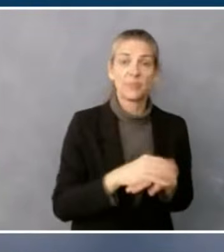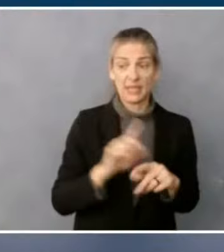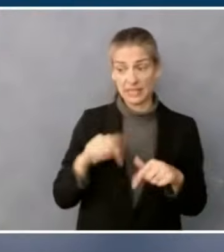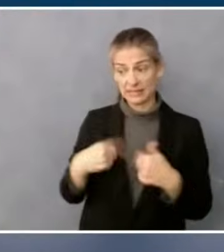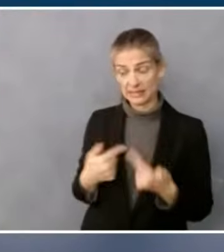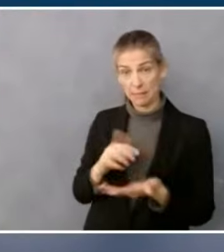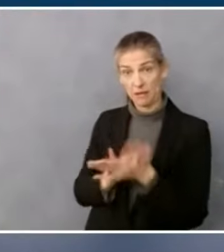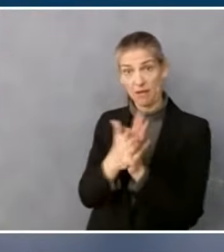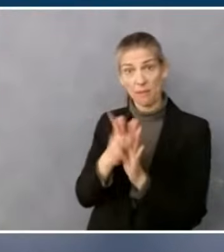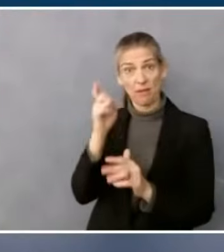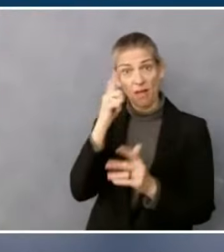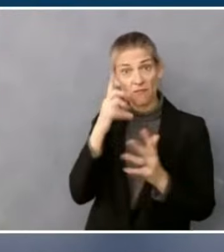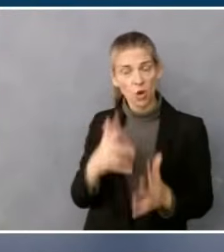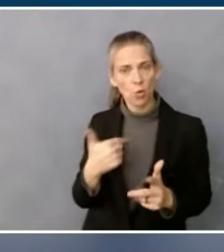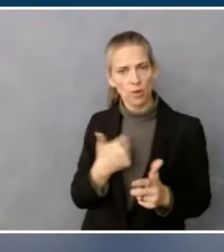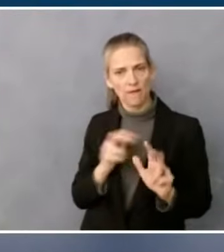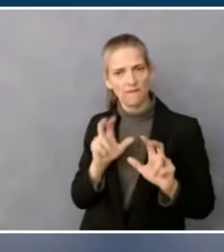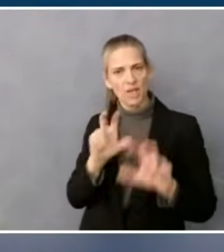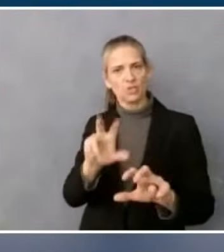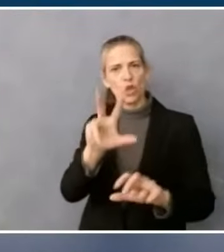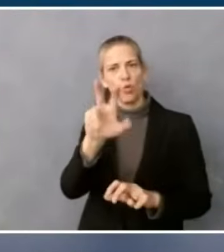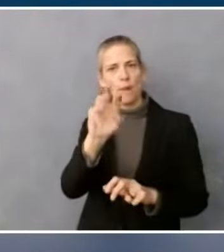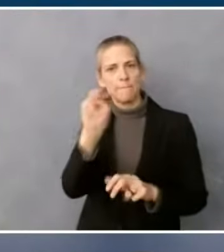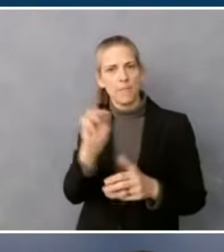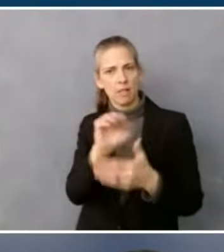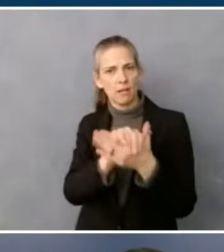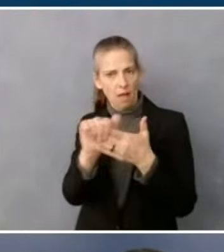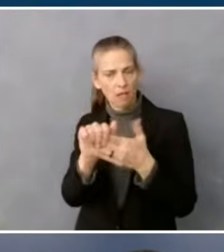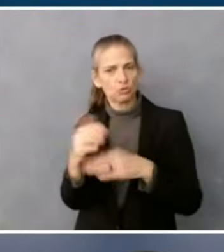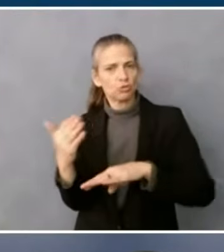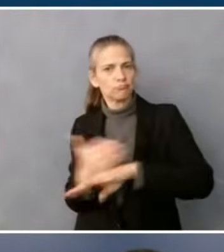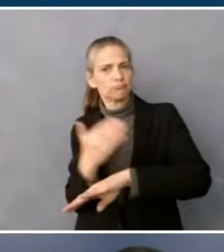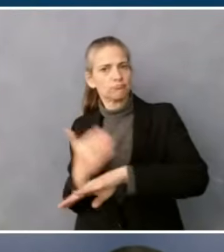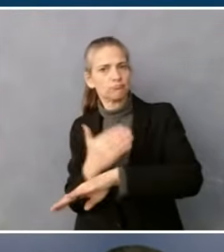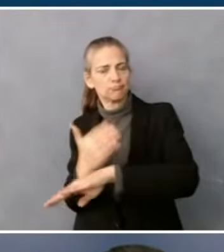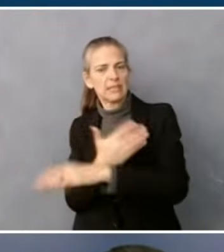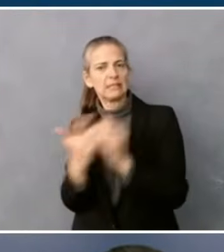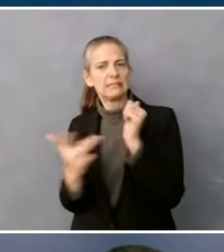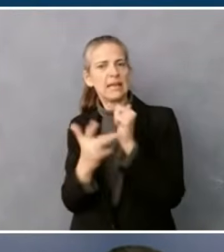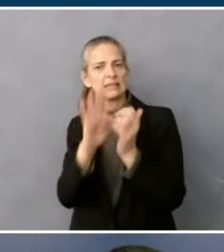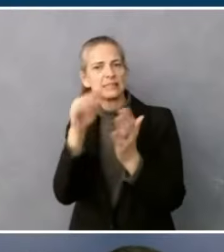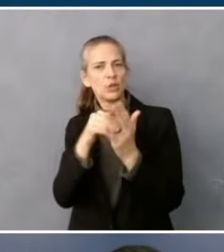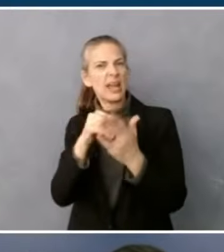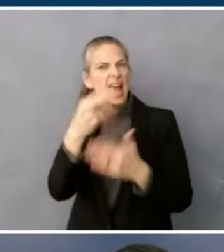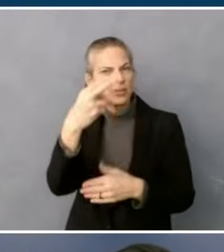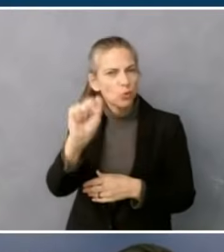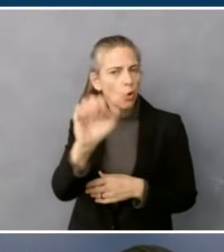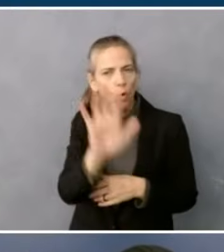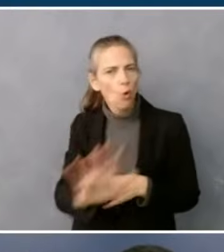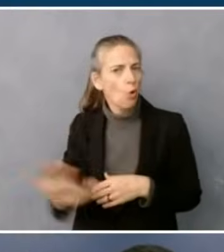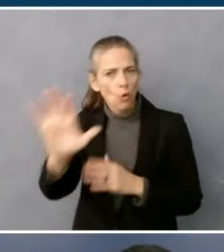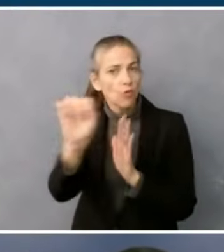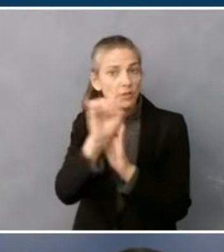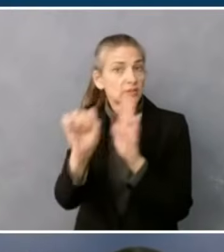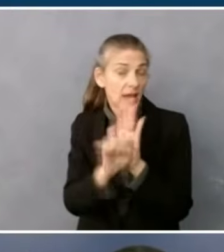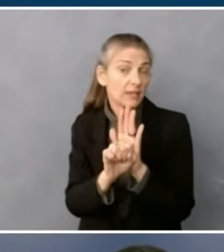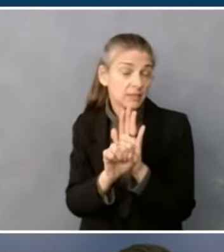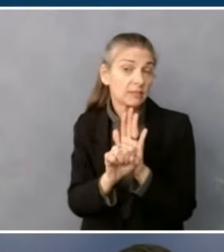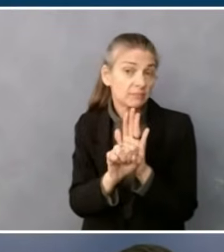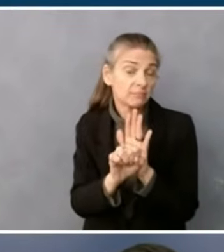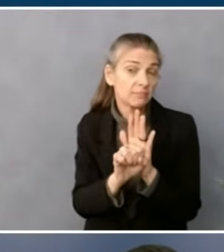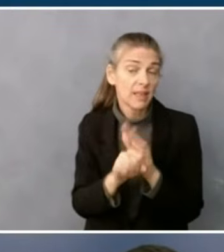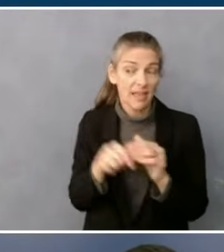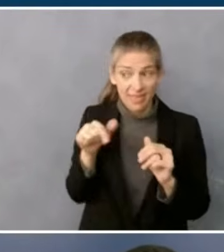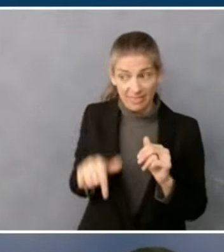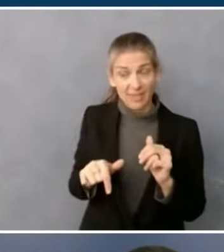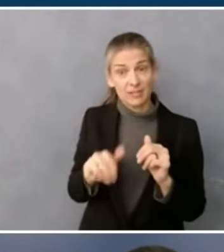$300 million to renovate and rebuild career and technical centers in high schools all over the state, and I'll give credit where credit's due. This was an